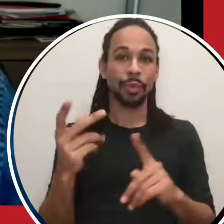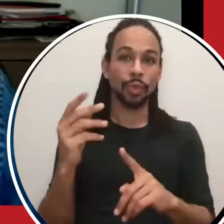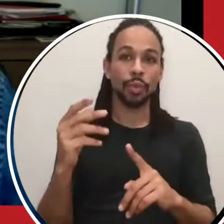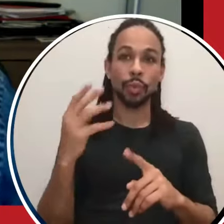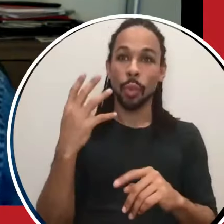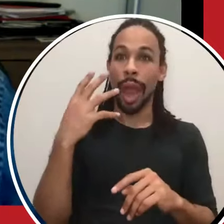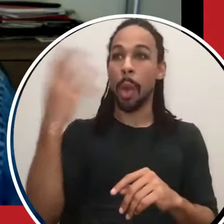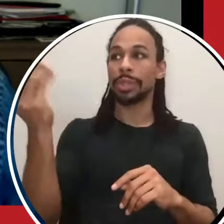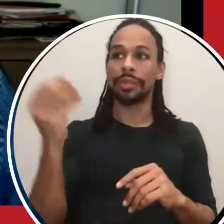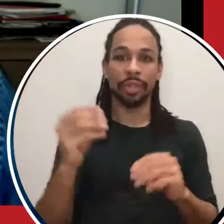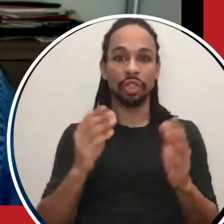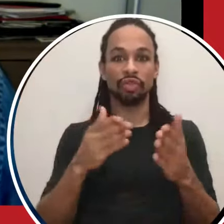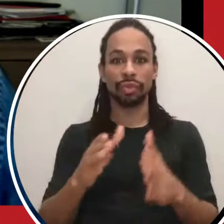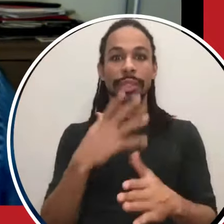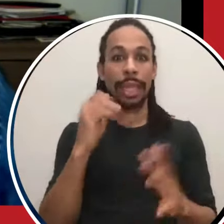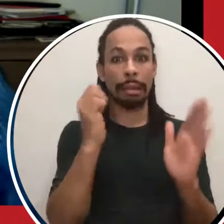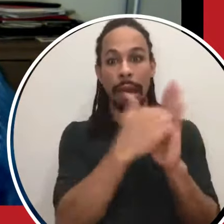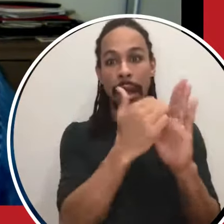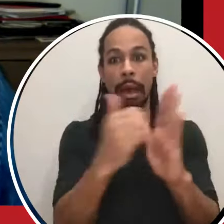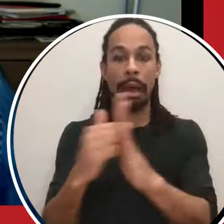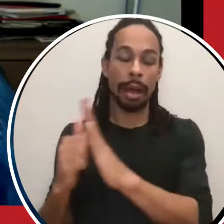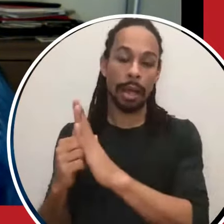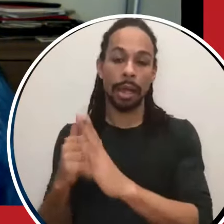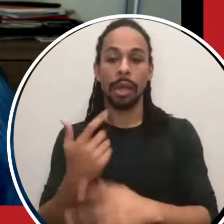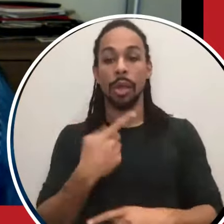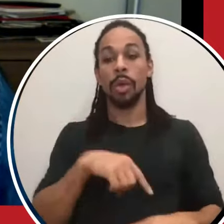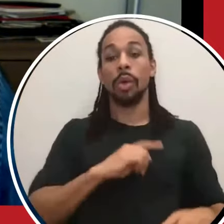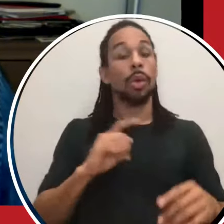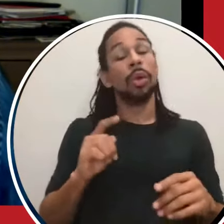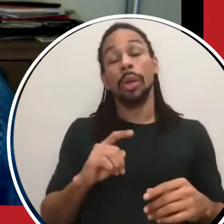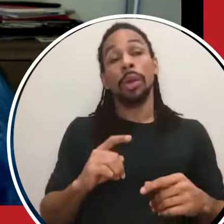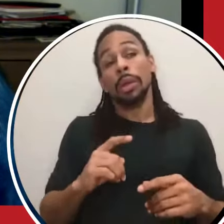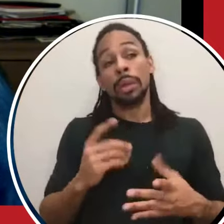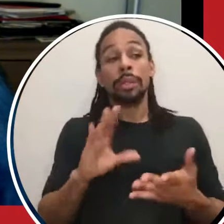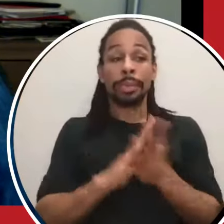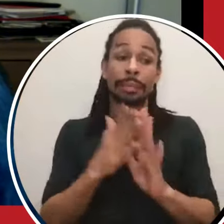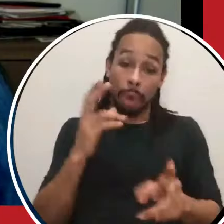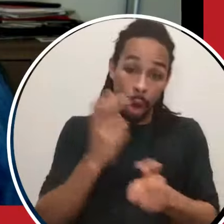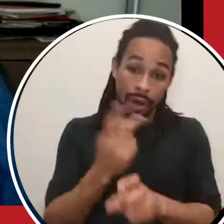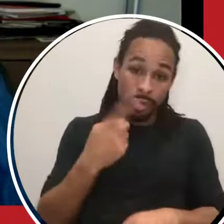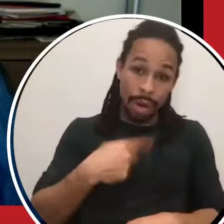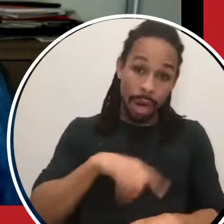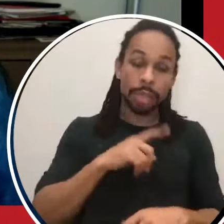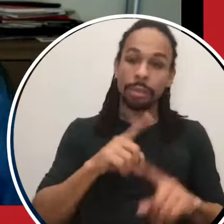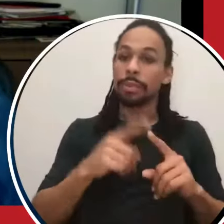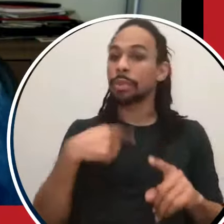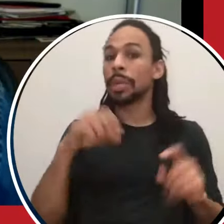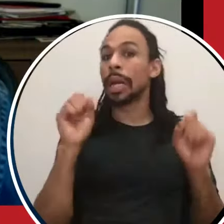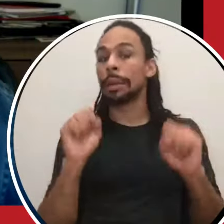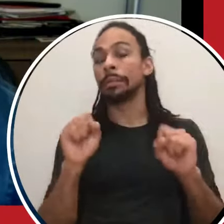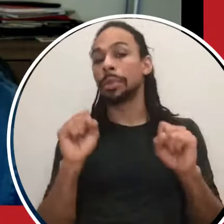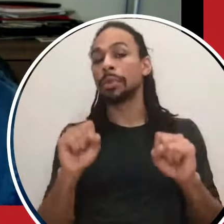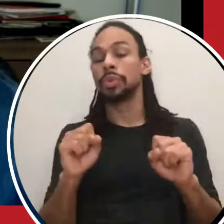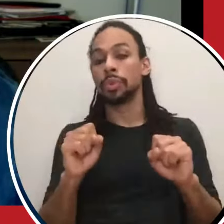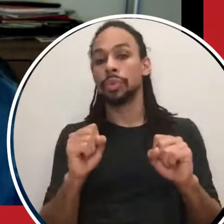It was difficult. It made things harder for us, but we were able to persevere and still, you know, win our races really decisively.